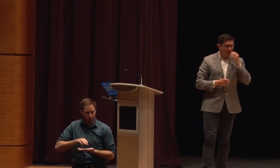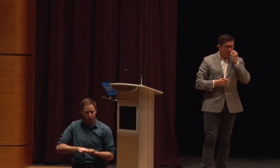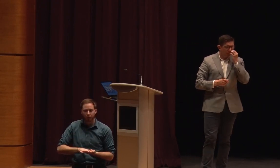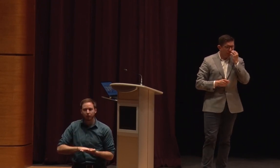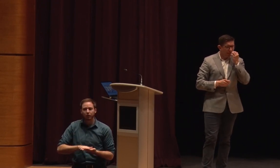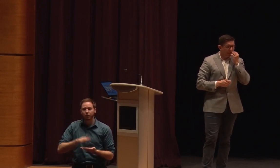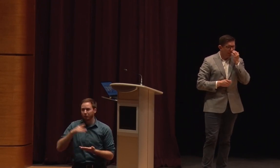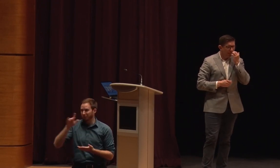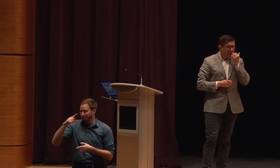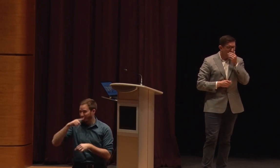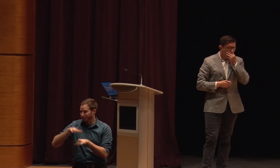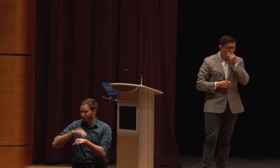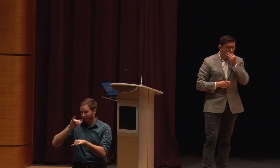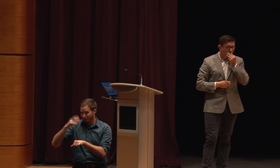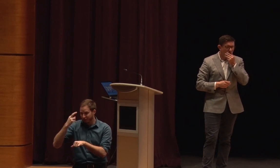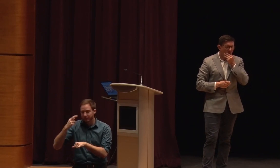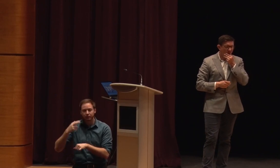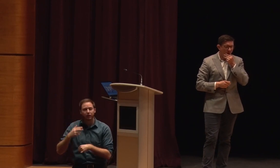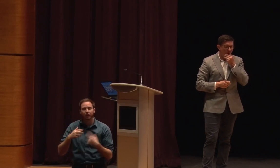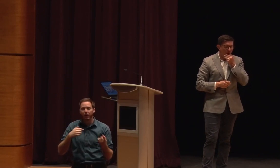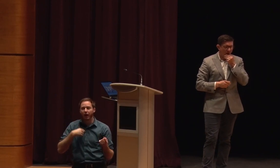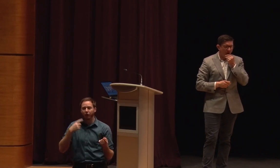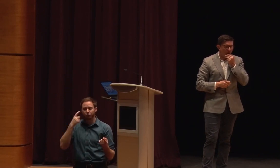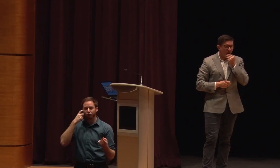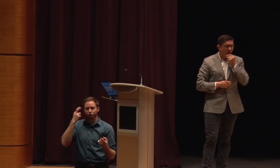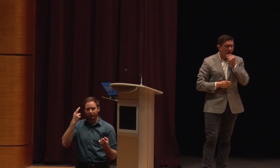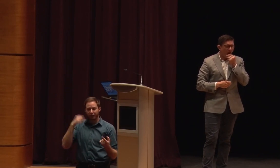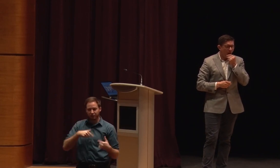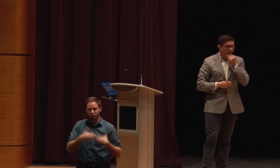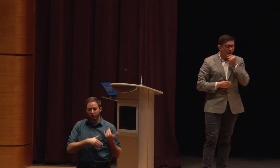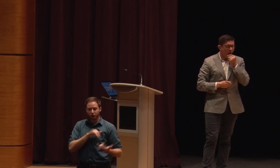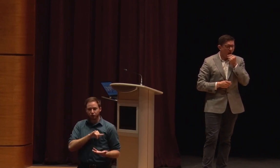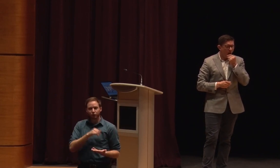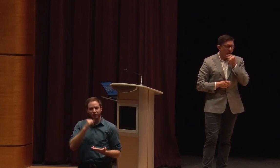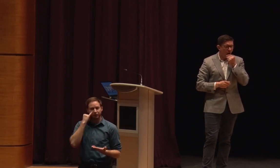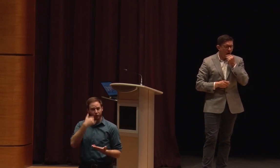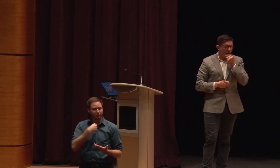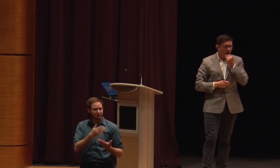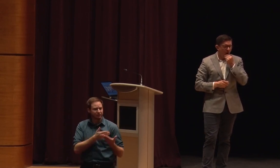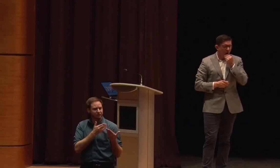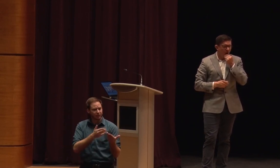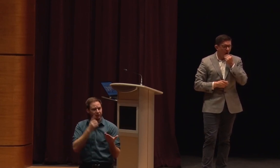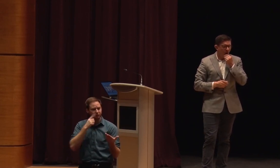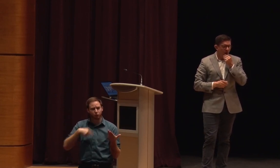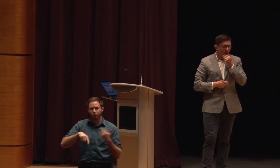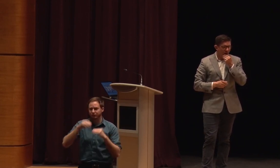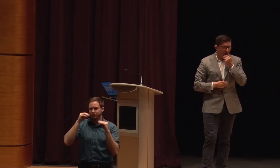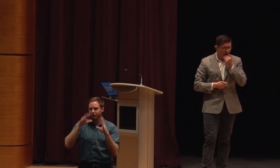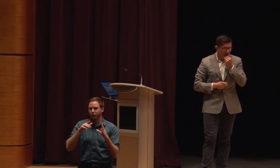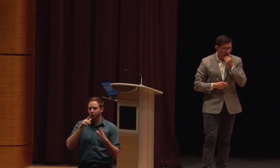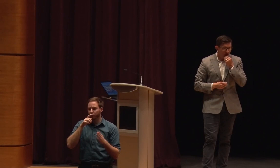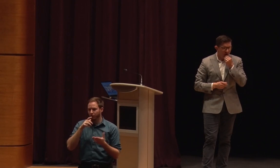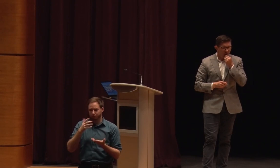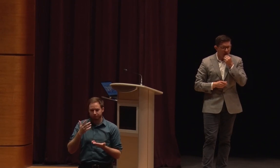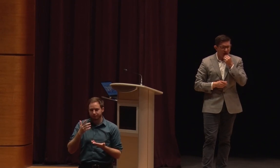through this process with our interpreters, if you have any suggestions how we could,